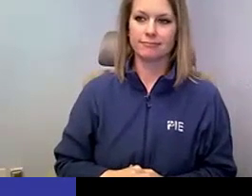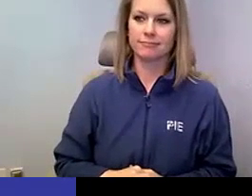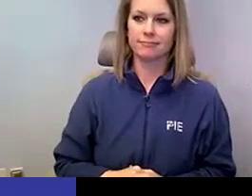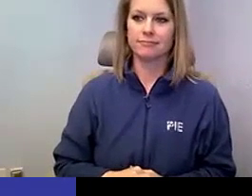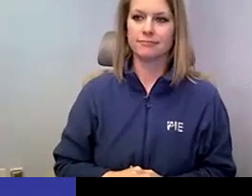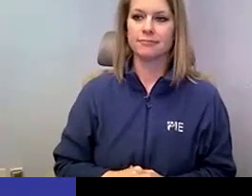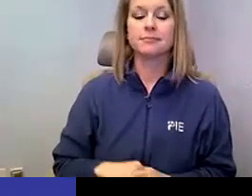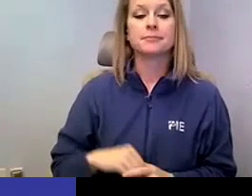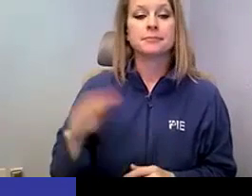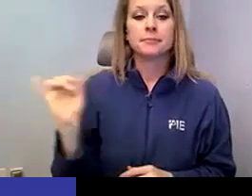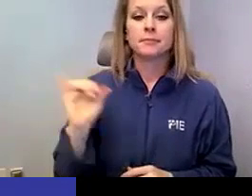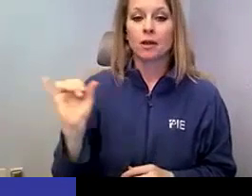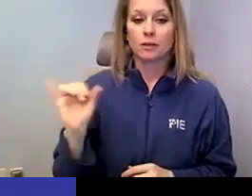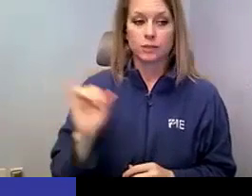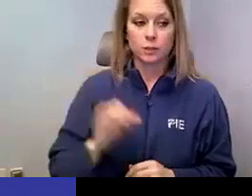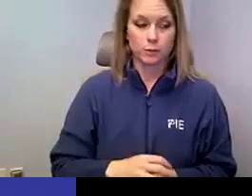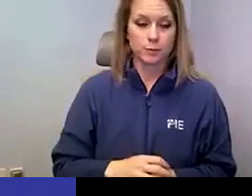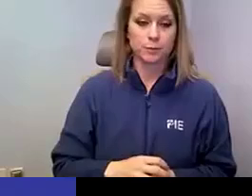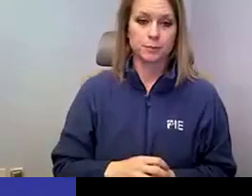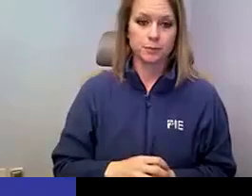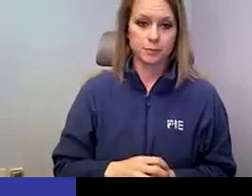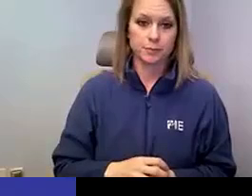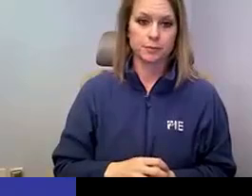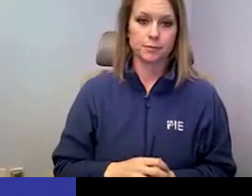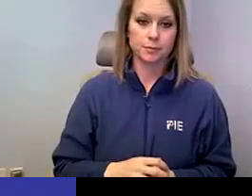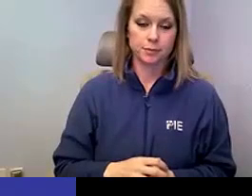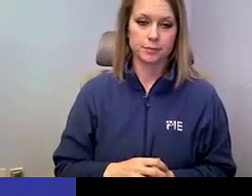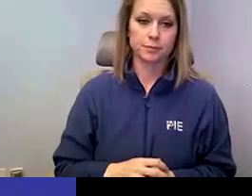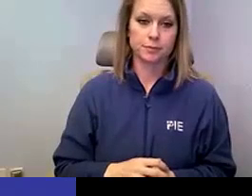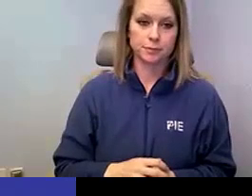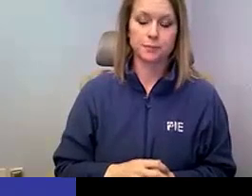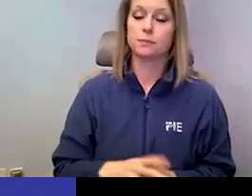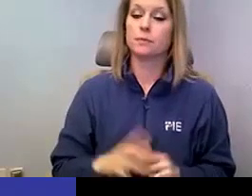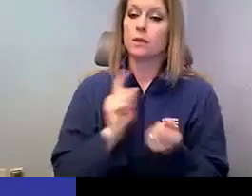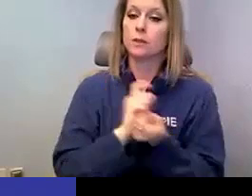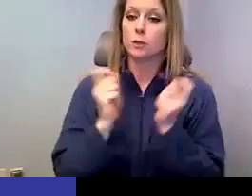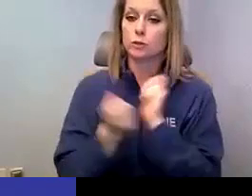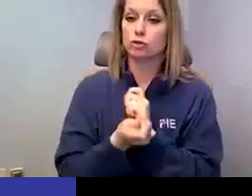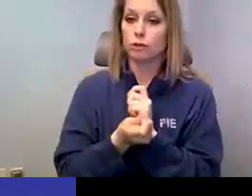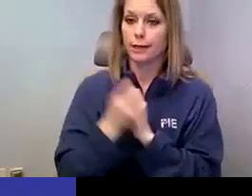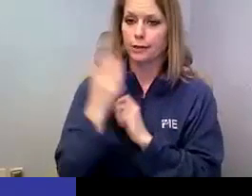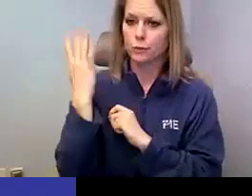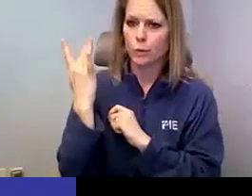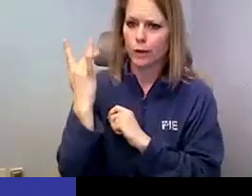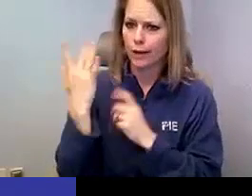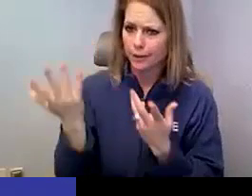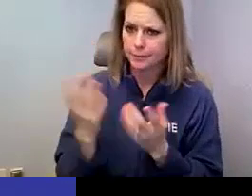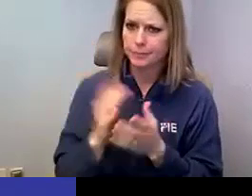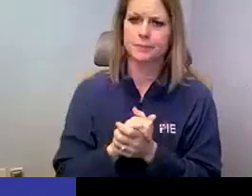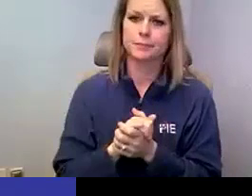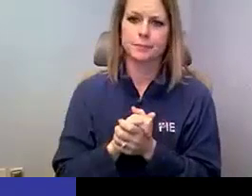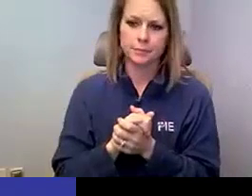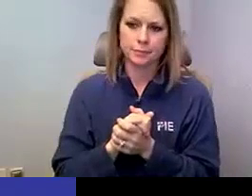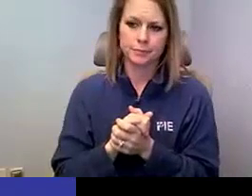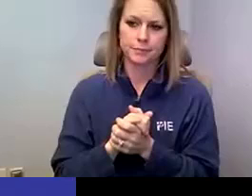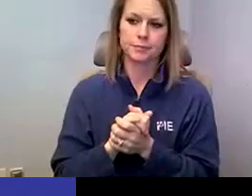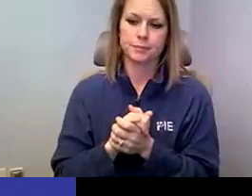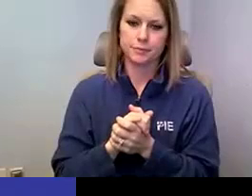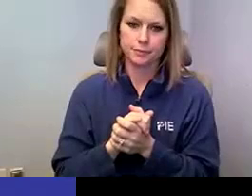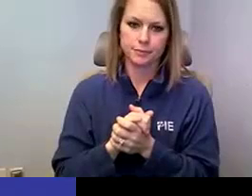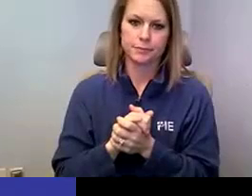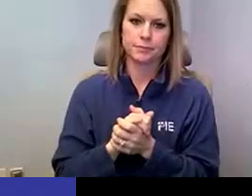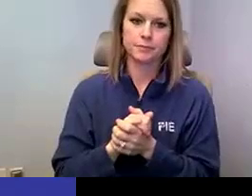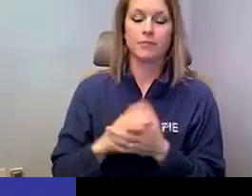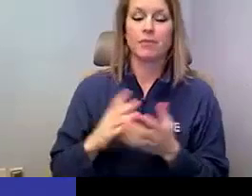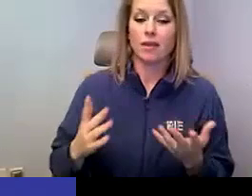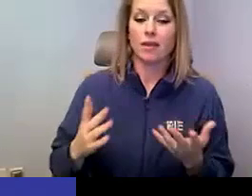Additionally, the change was made. There are some key things here in terms of we wanted the rule to address potential